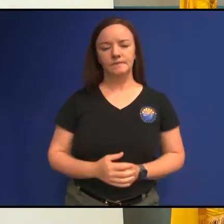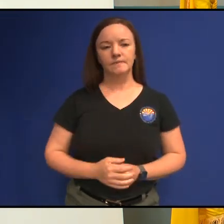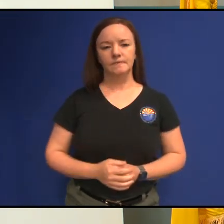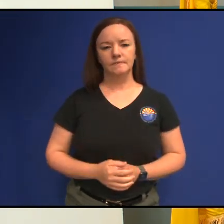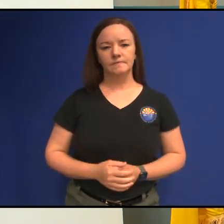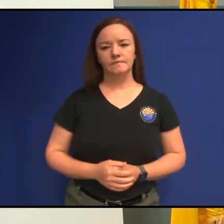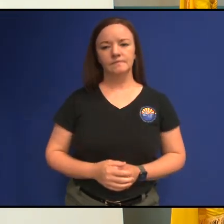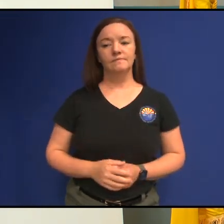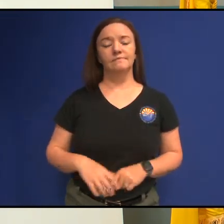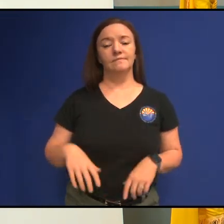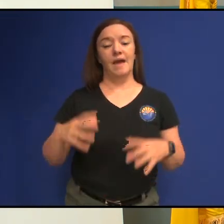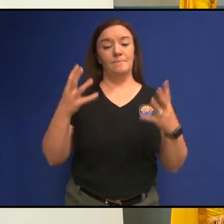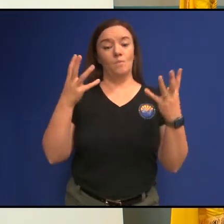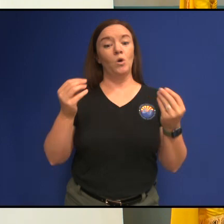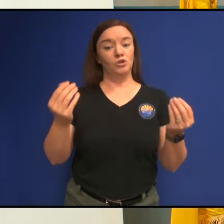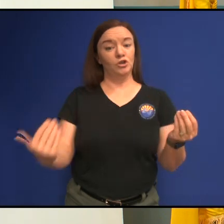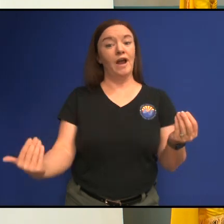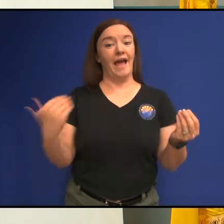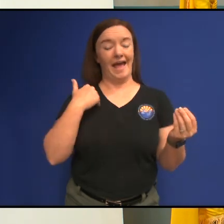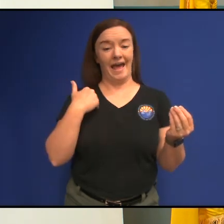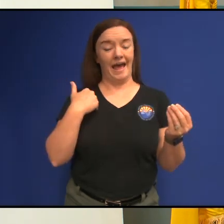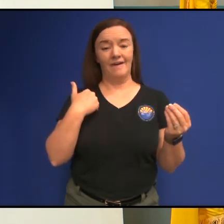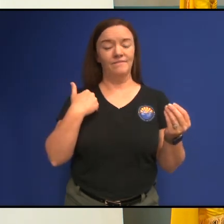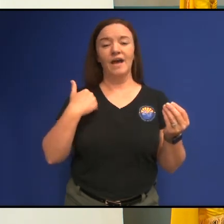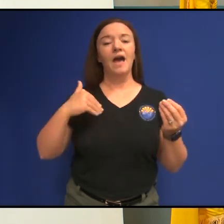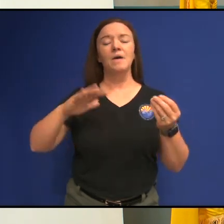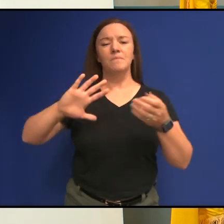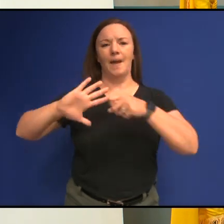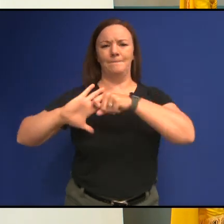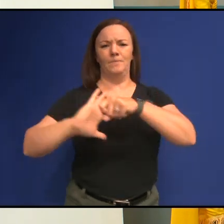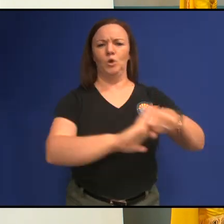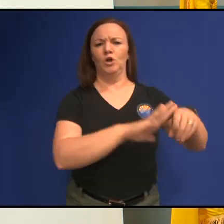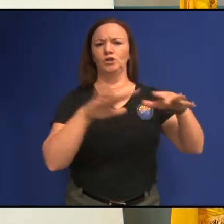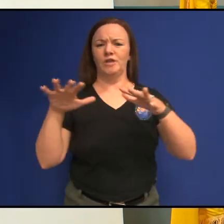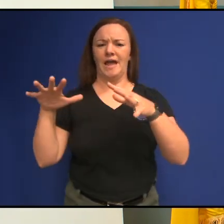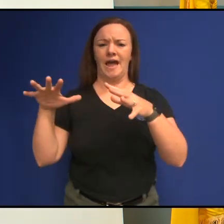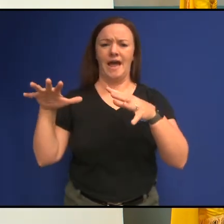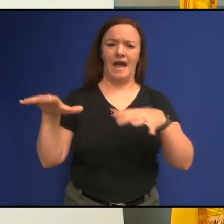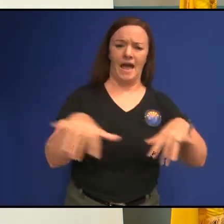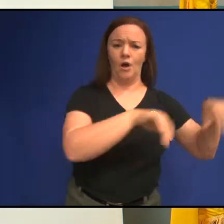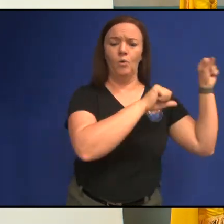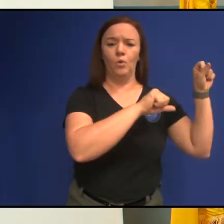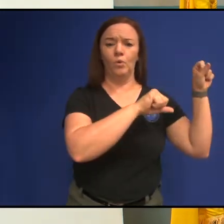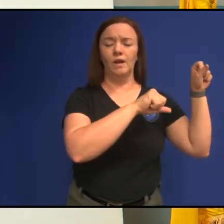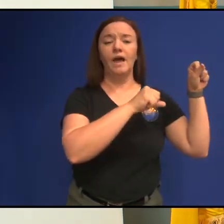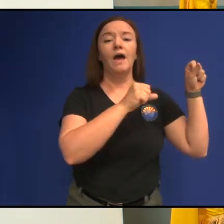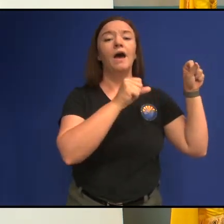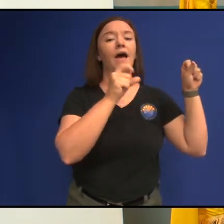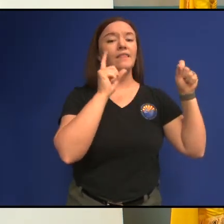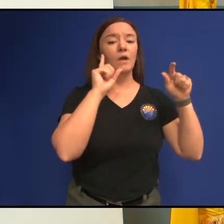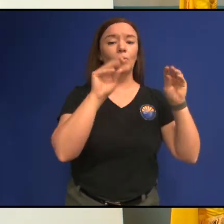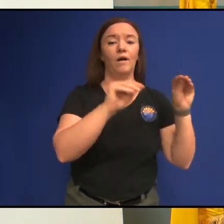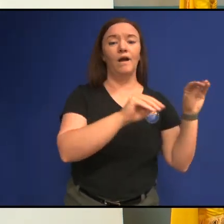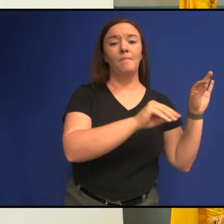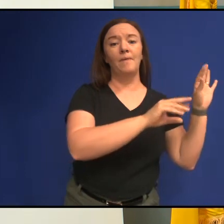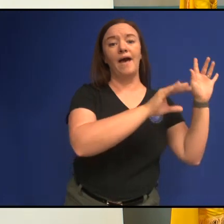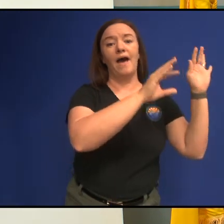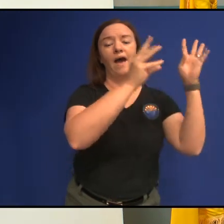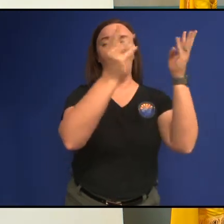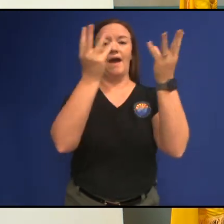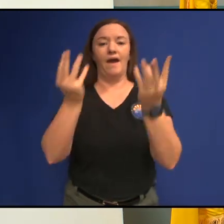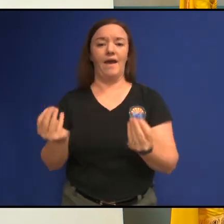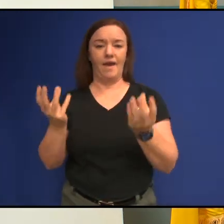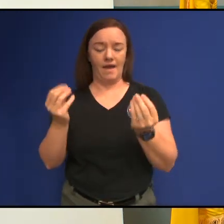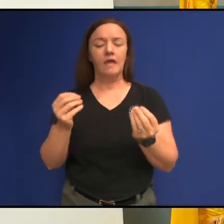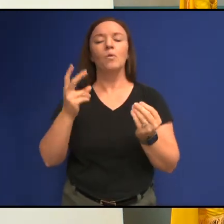of the area, and then it's going to flow back up here overhead and cause some clouds and some afternoon thunderstorm activity. So